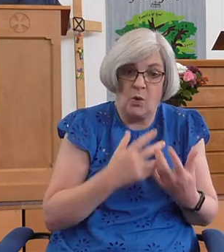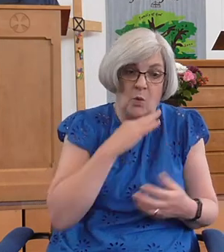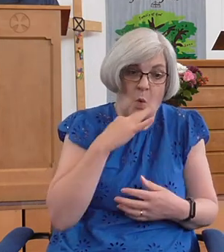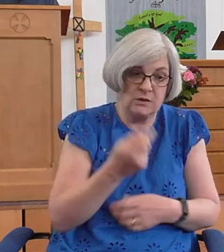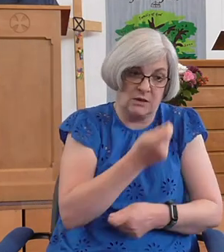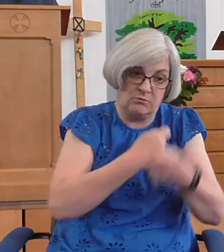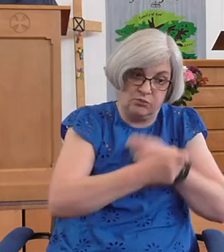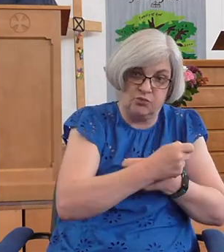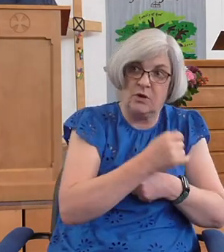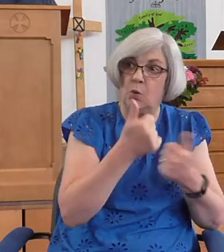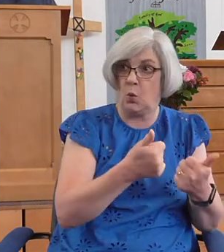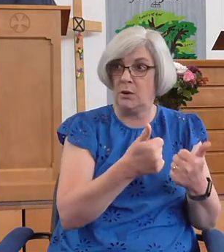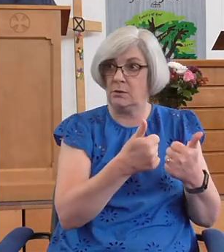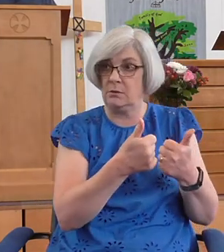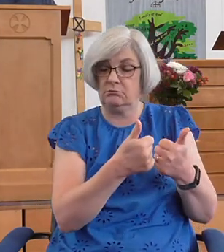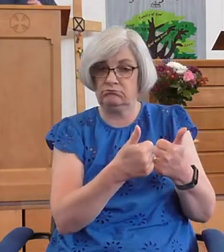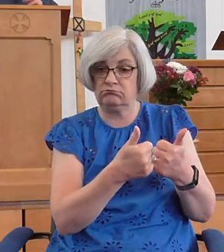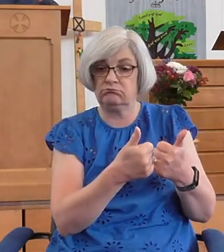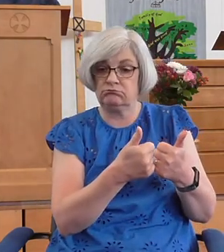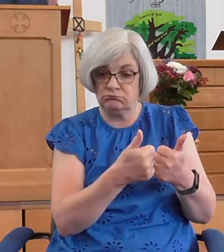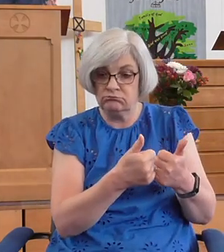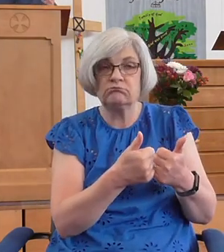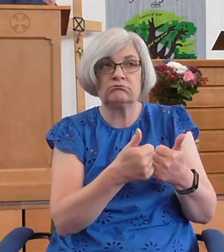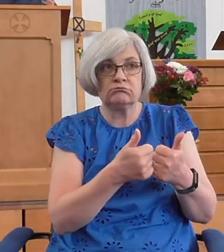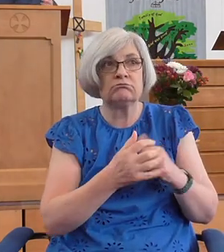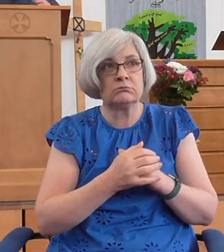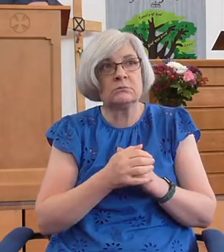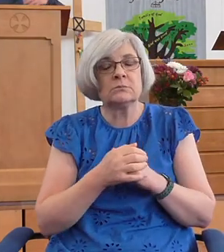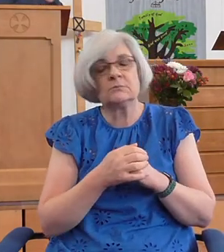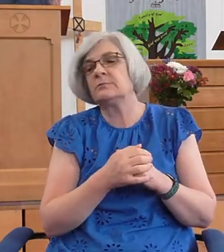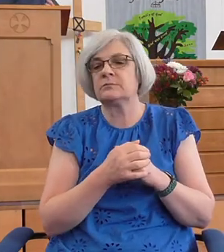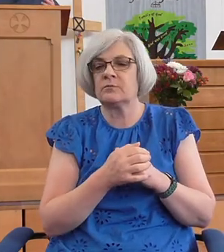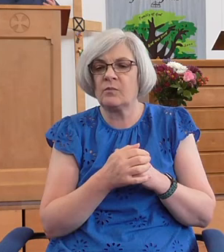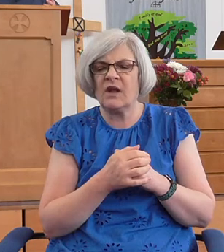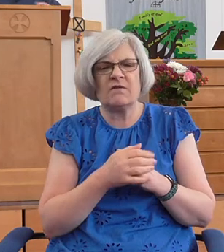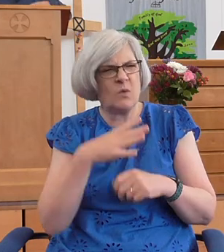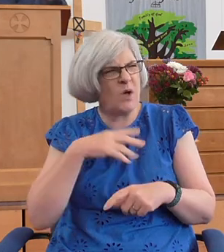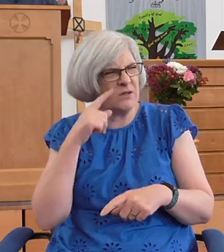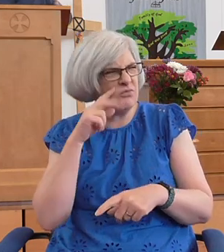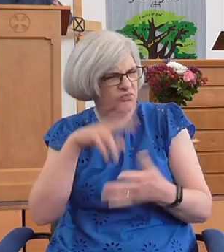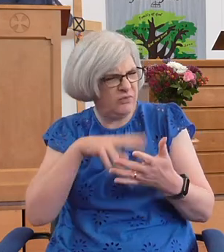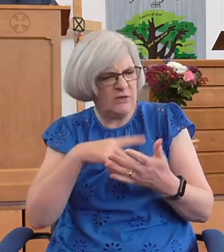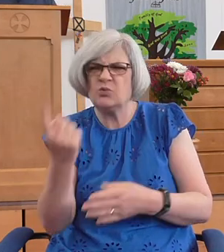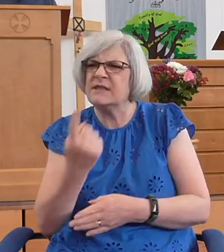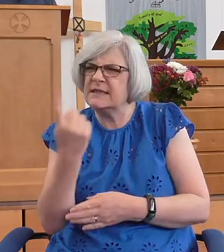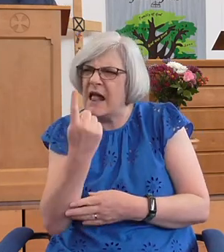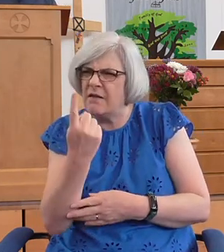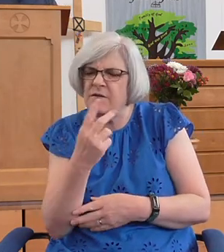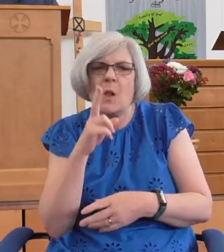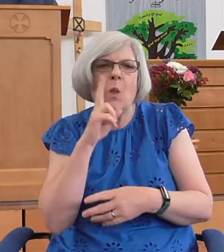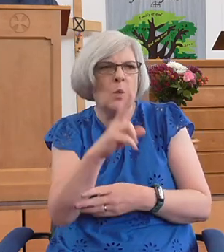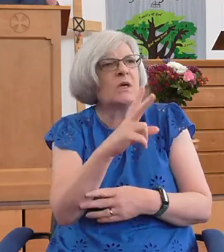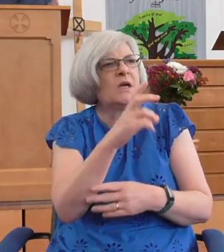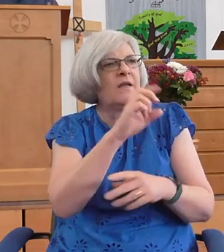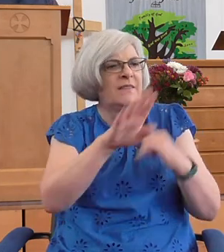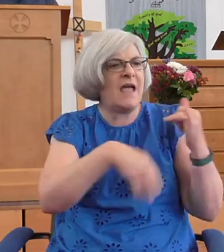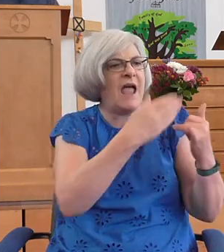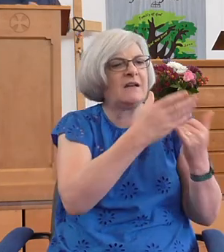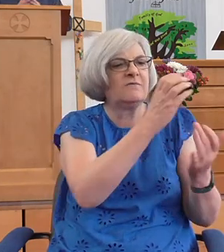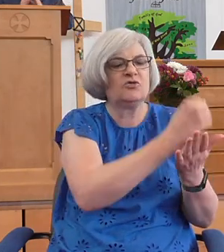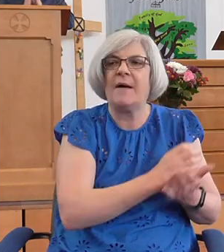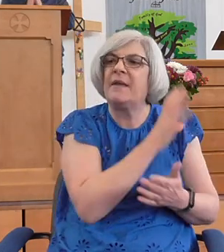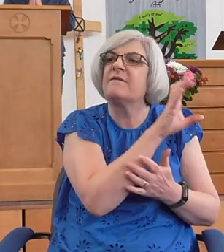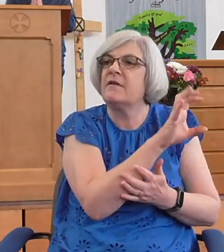palatable. If you want to look into that a bit more, go to the end of chapter 15 and read it